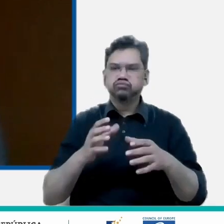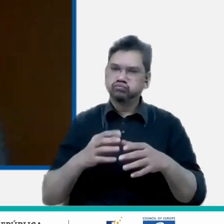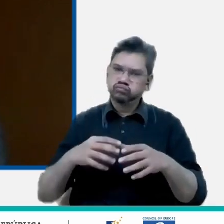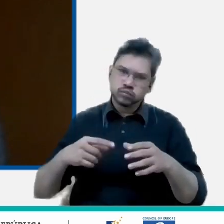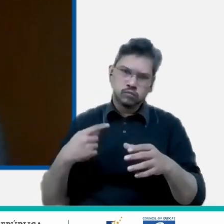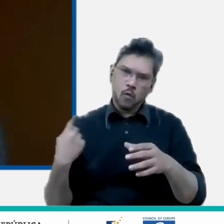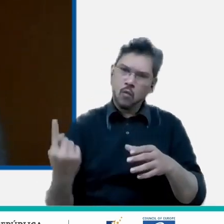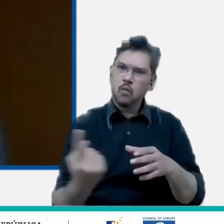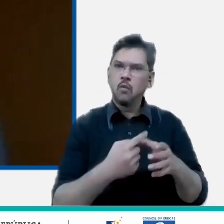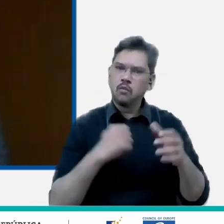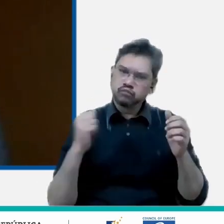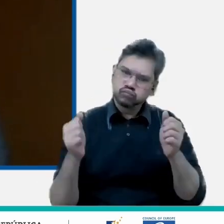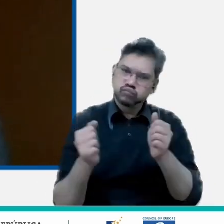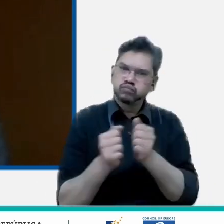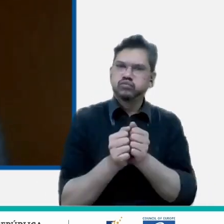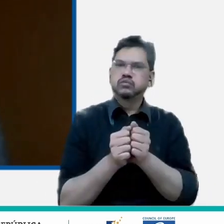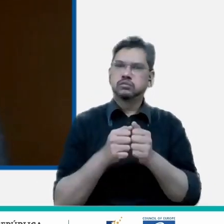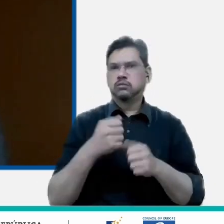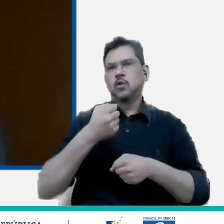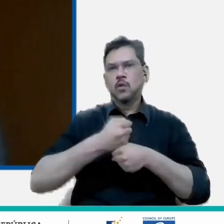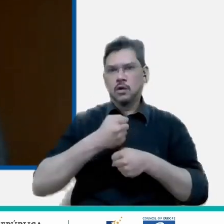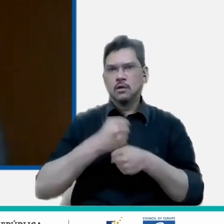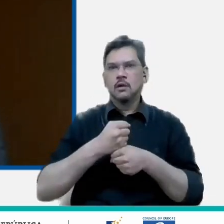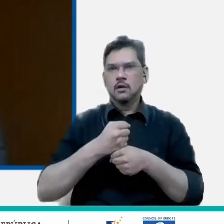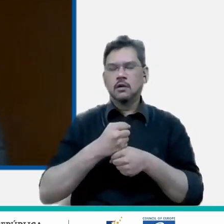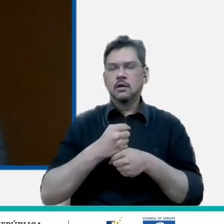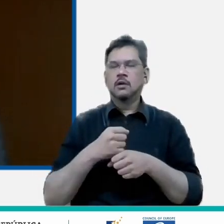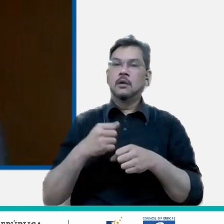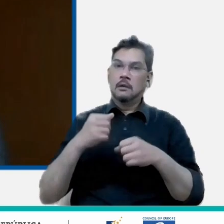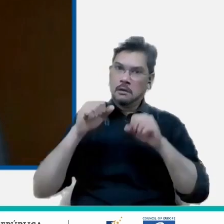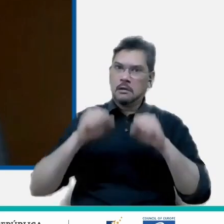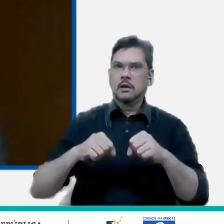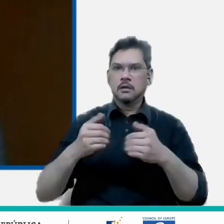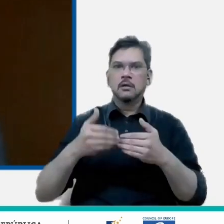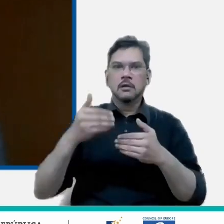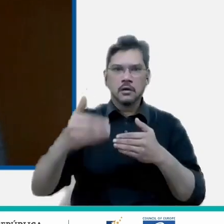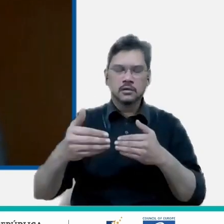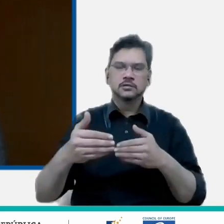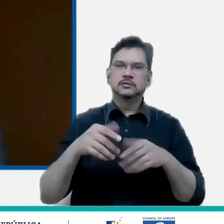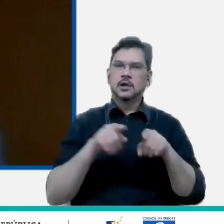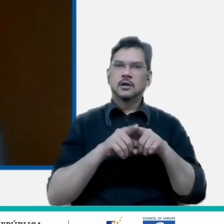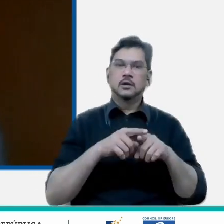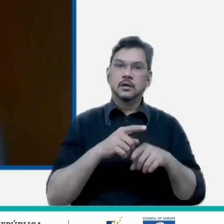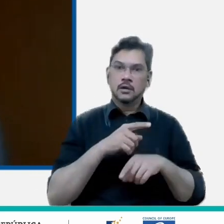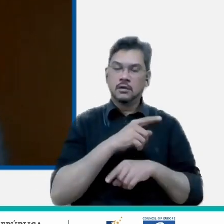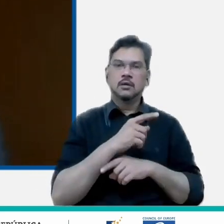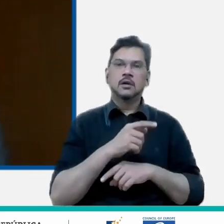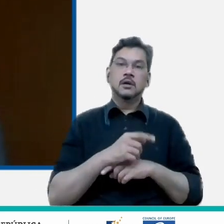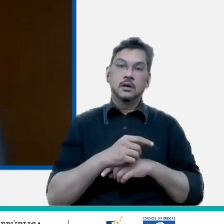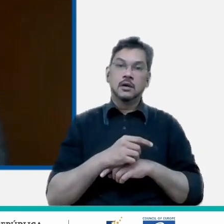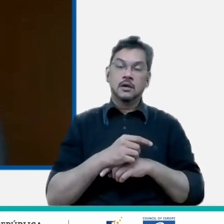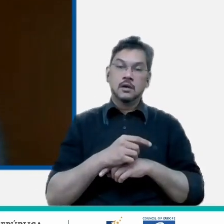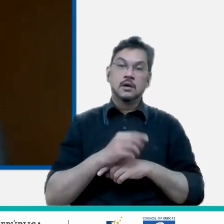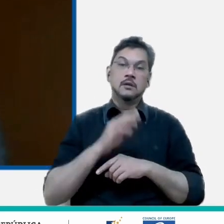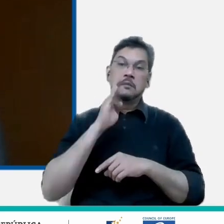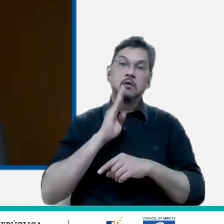neighbor, but also that it shows that the memories from the major events like the floods in Serbia and Bosnia and Herzegovina, earthquakes in